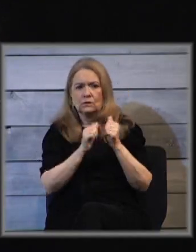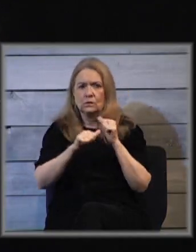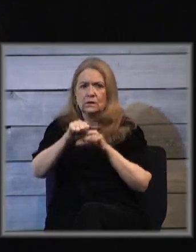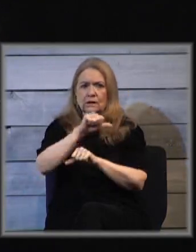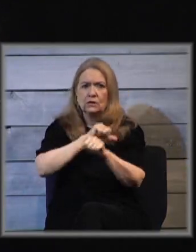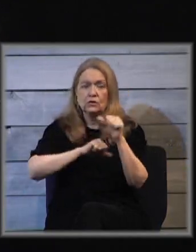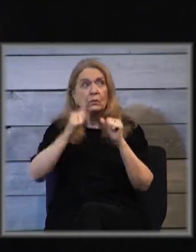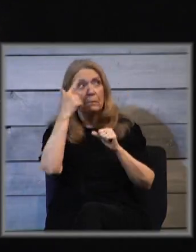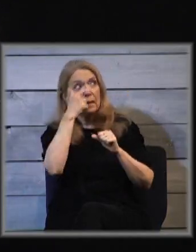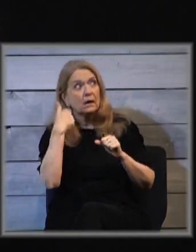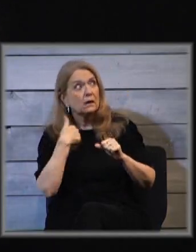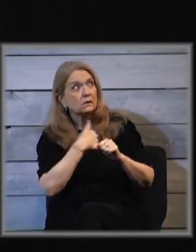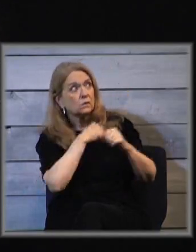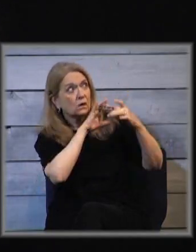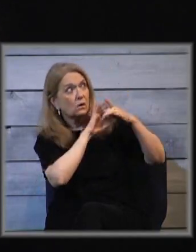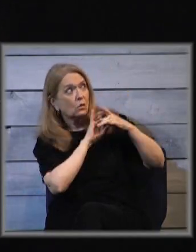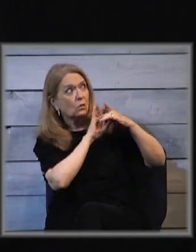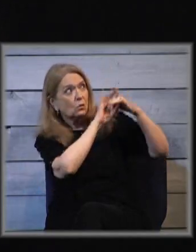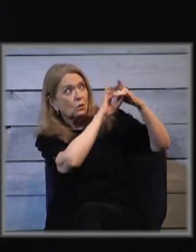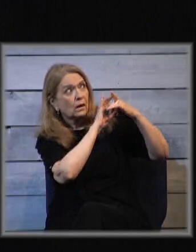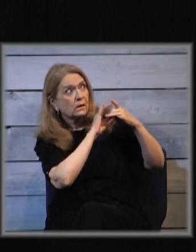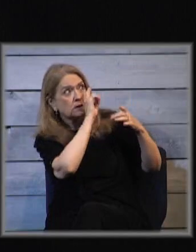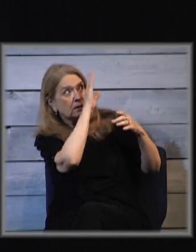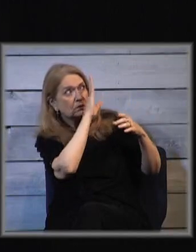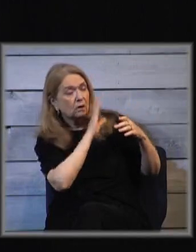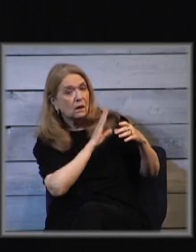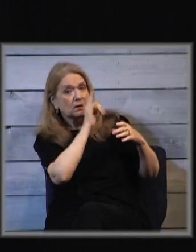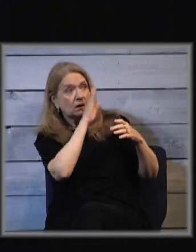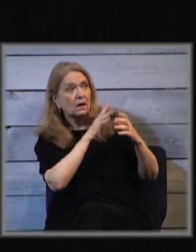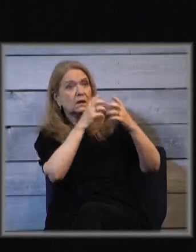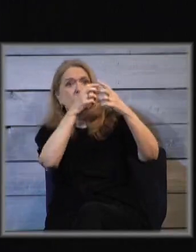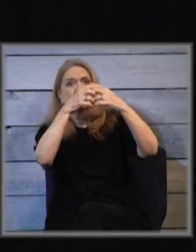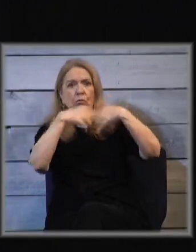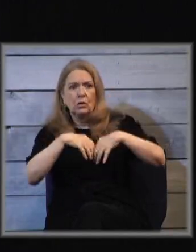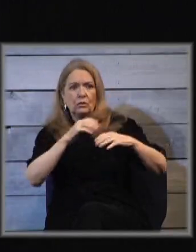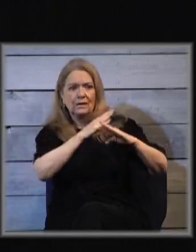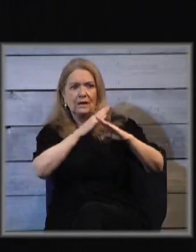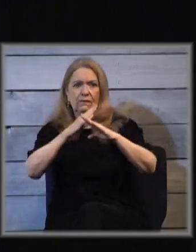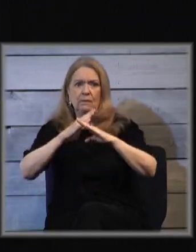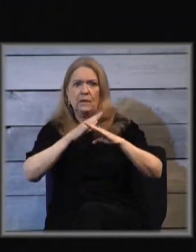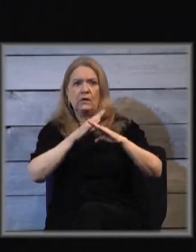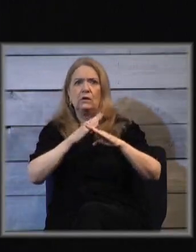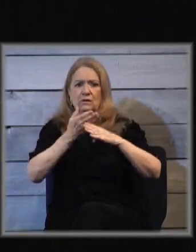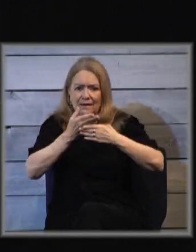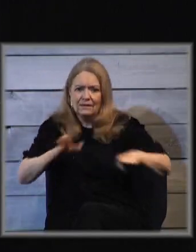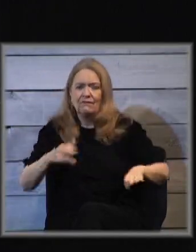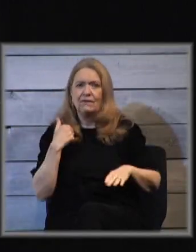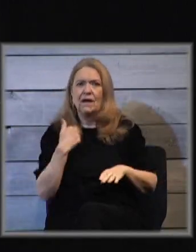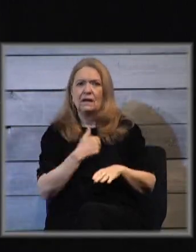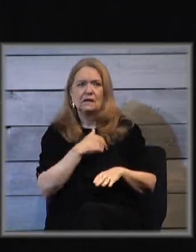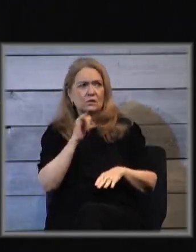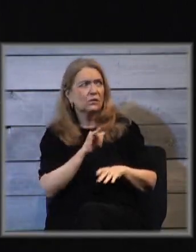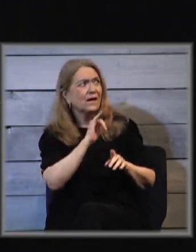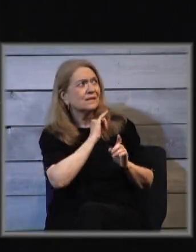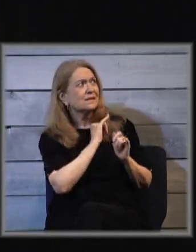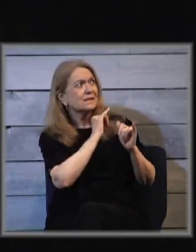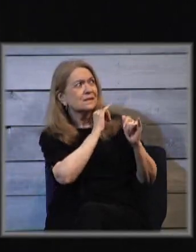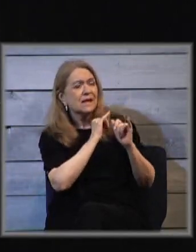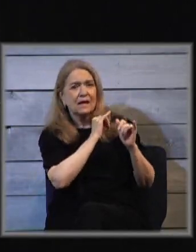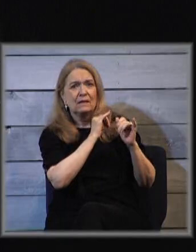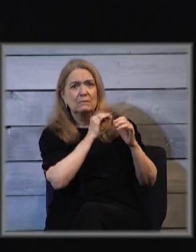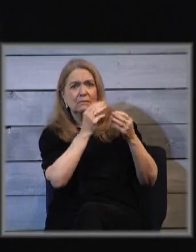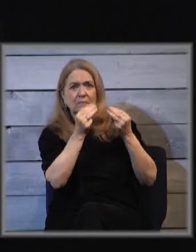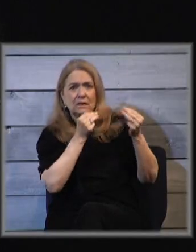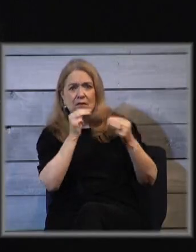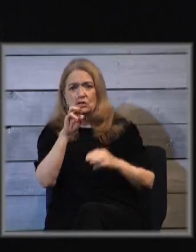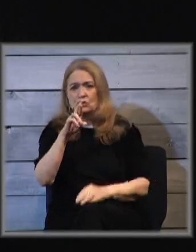been reconciled to God, God has broken down the barriers that divide us. And so that same word, that same ministry,